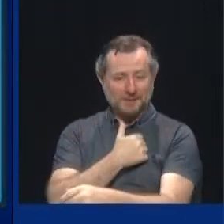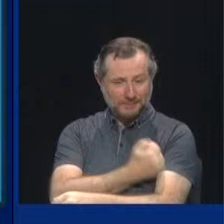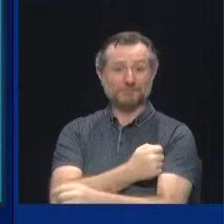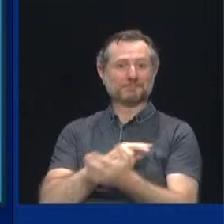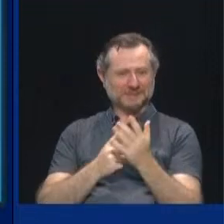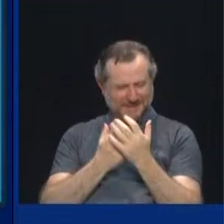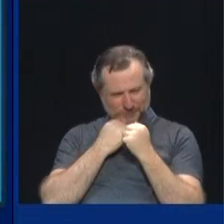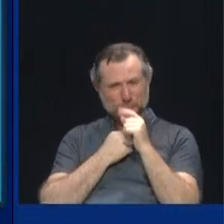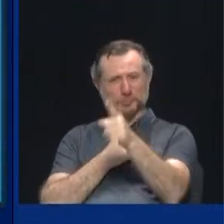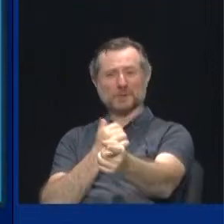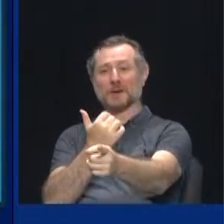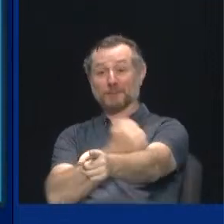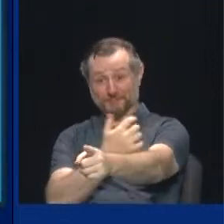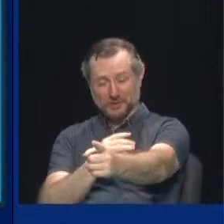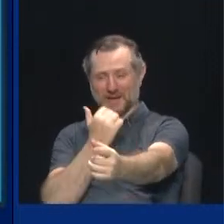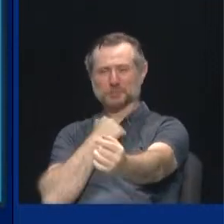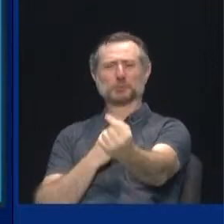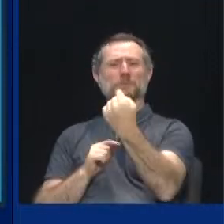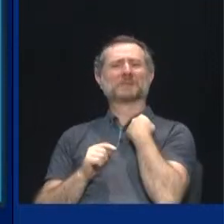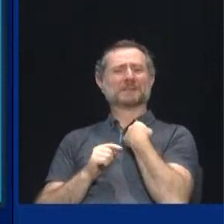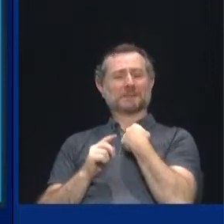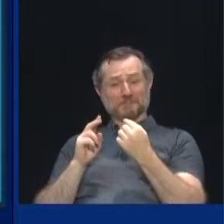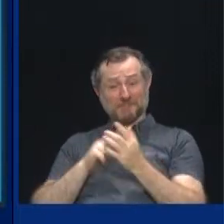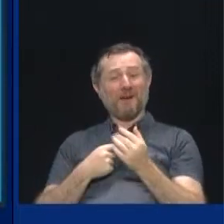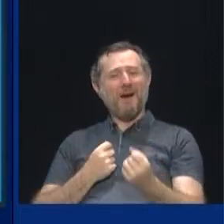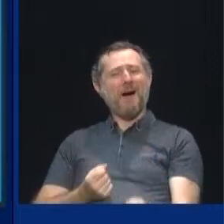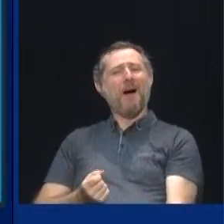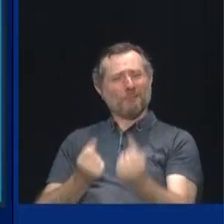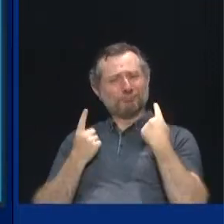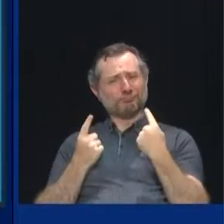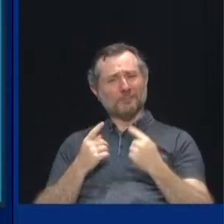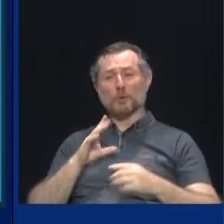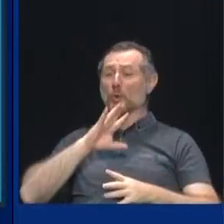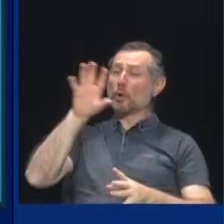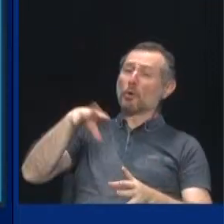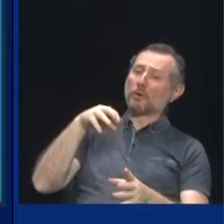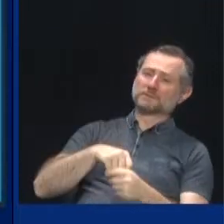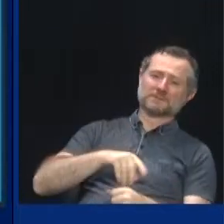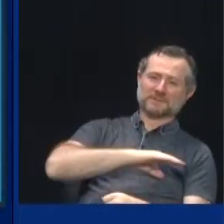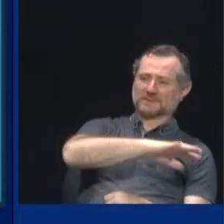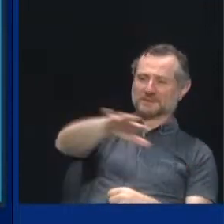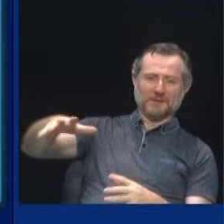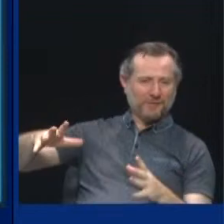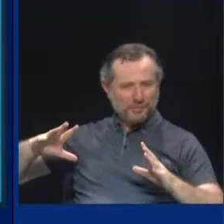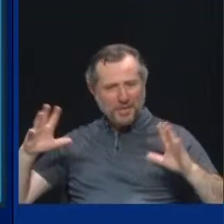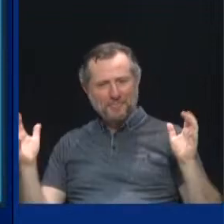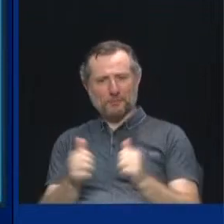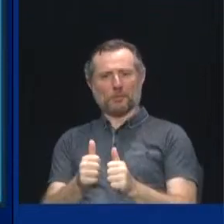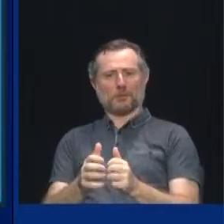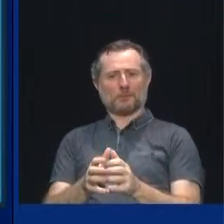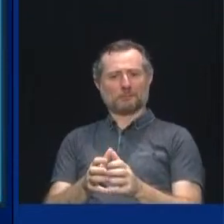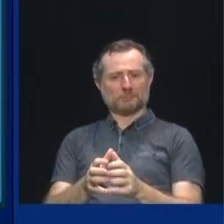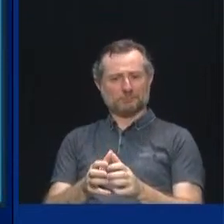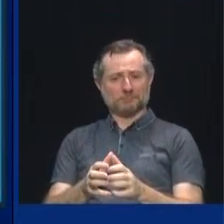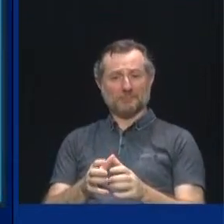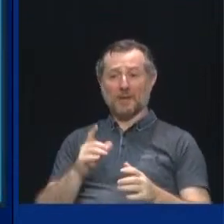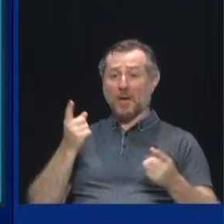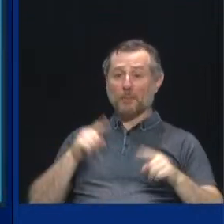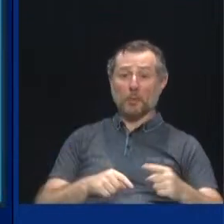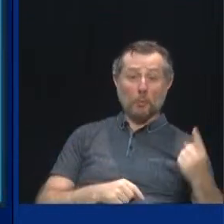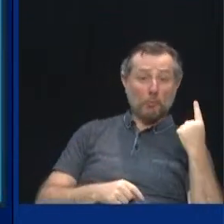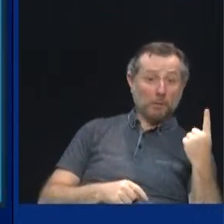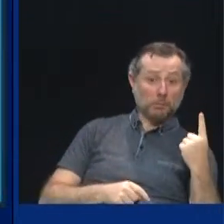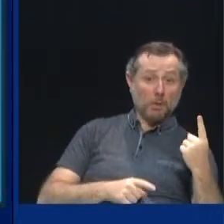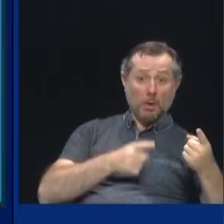We understand that we are all in this together. We understand that as goes one, goes all in